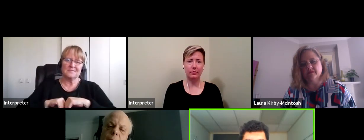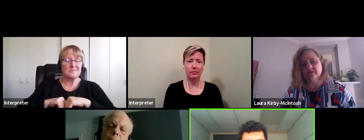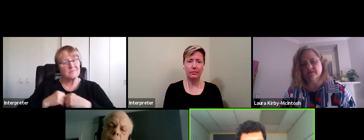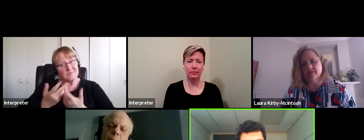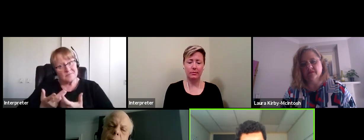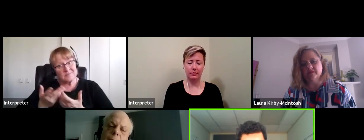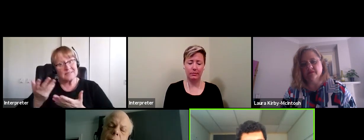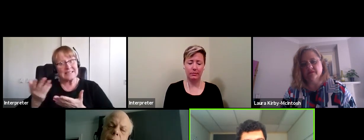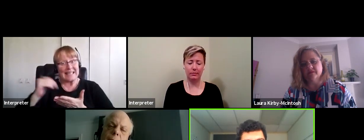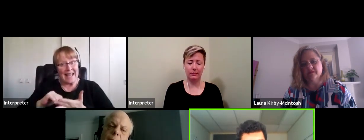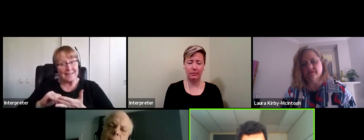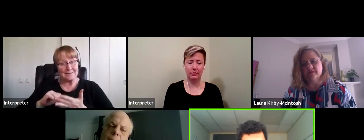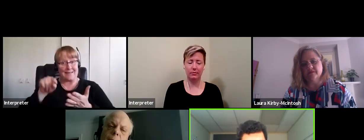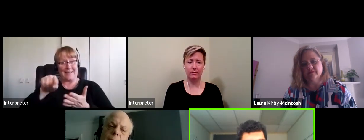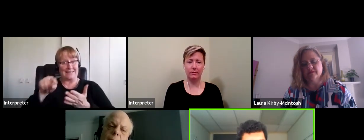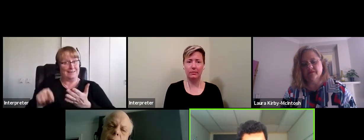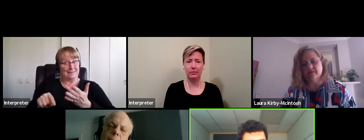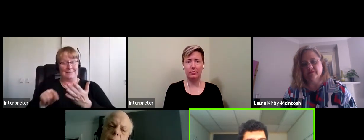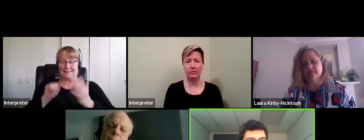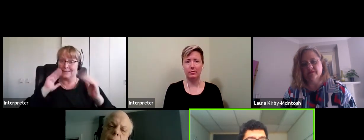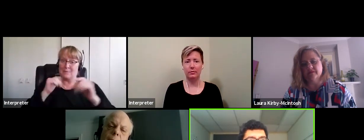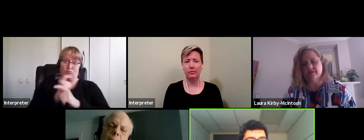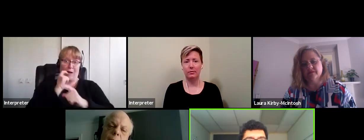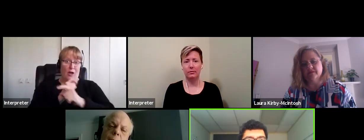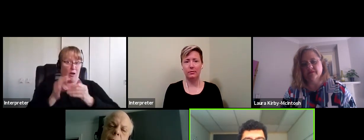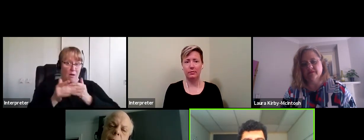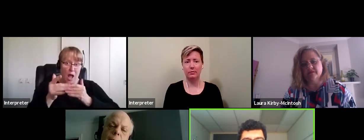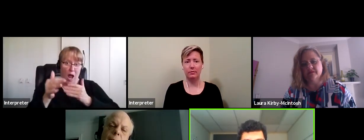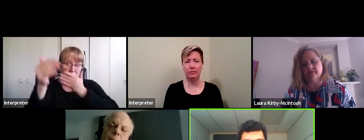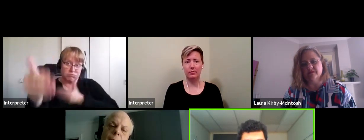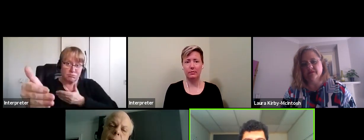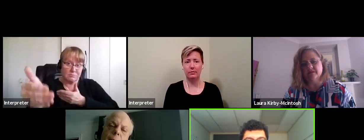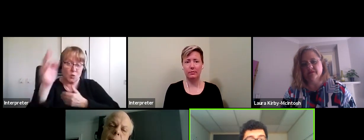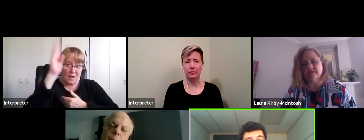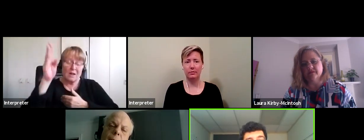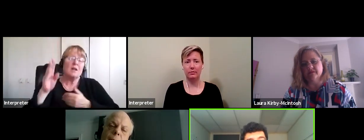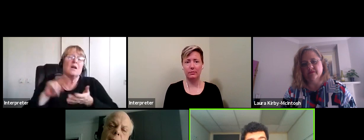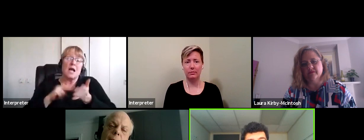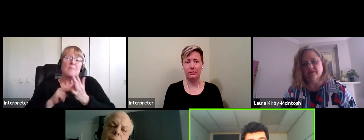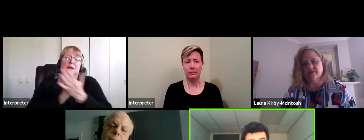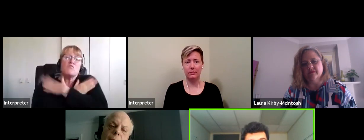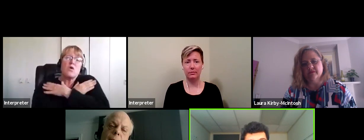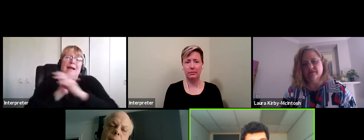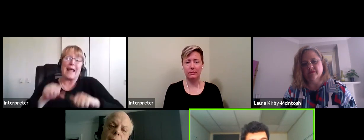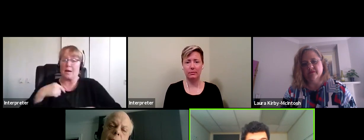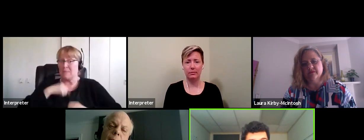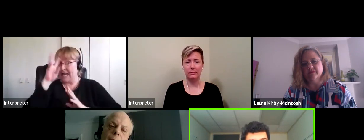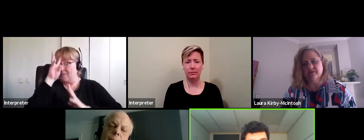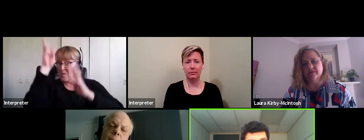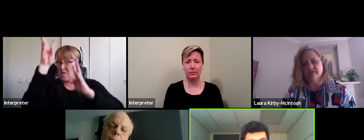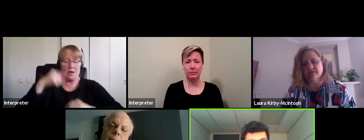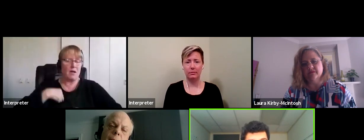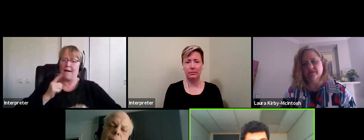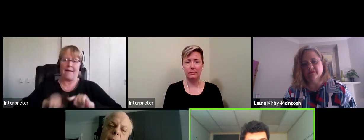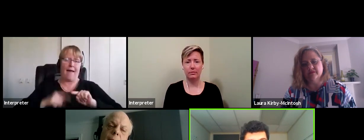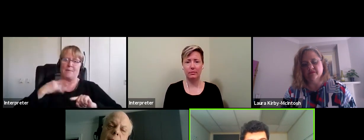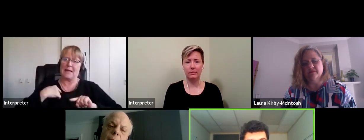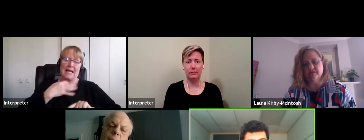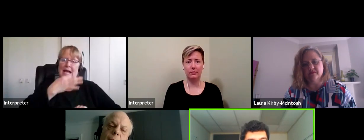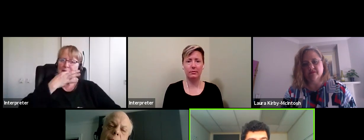this is to be our new normal for a little while, I think there are ways to do respite. I'm not the guy to design it because I'm not a public health expert